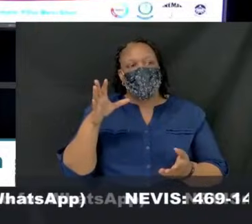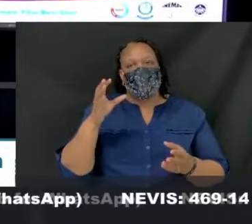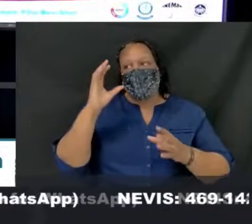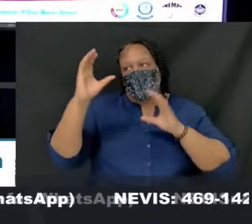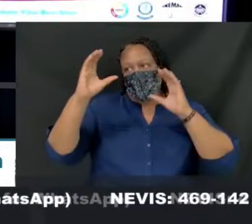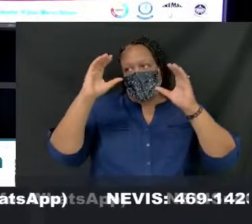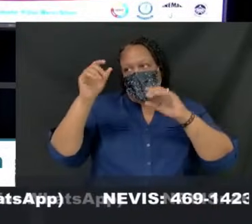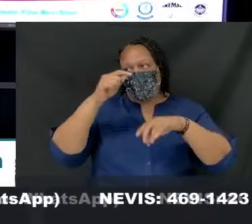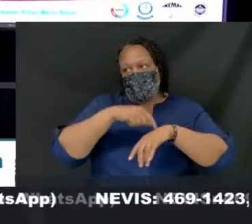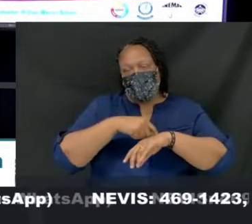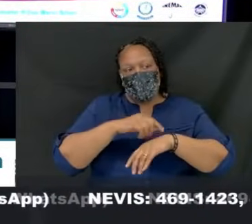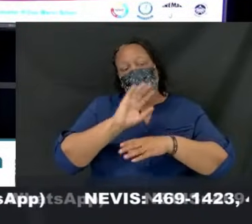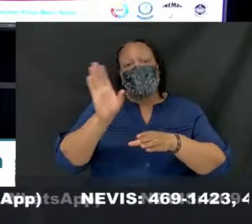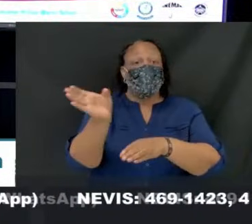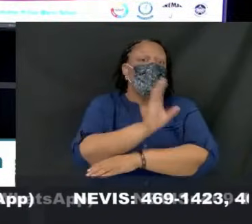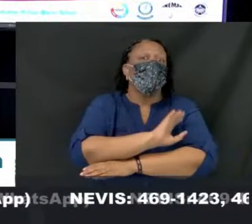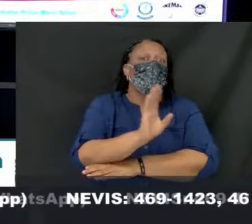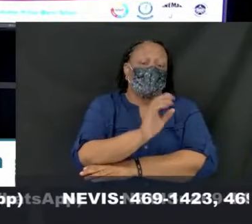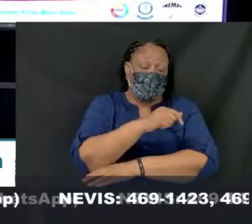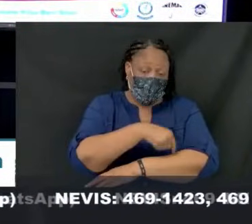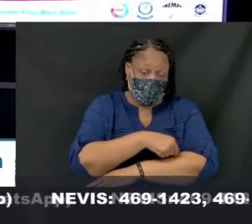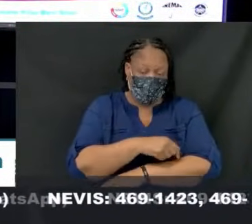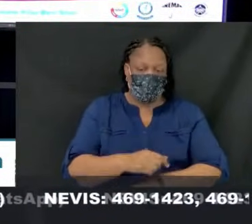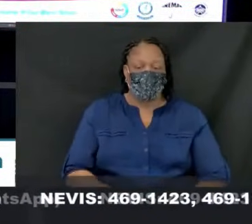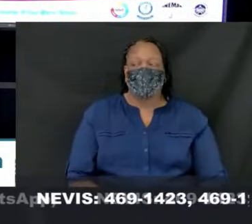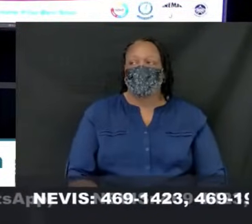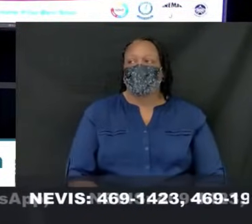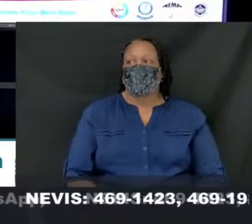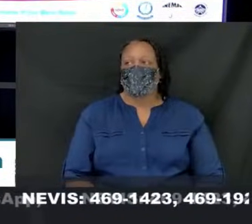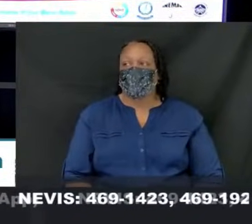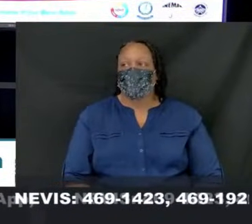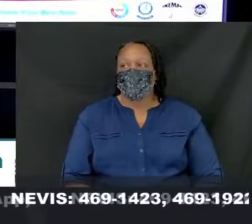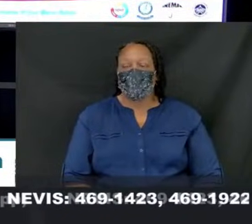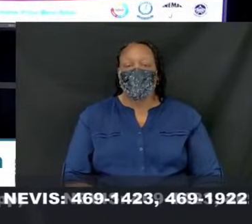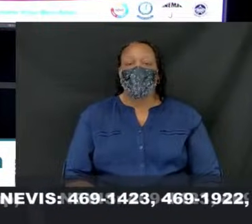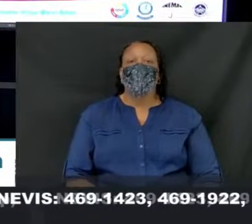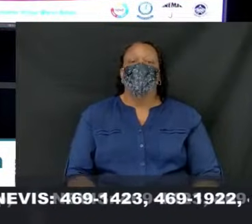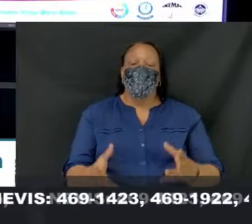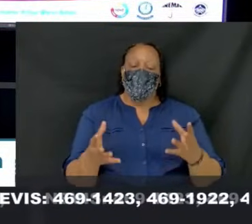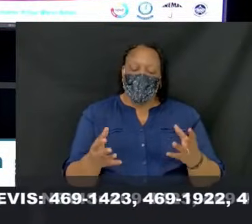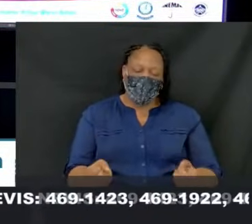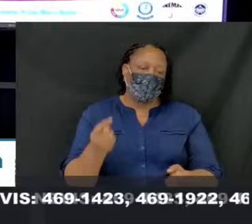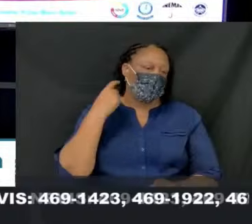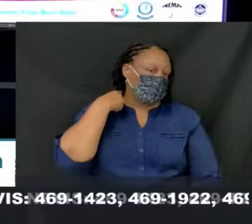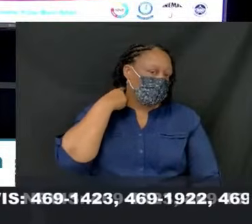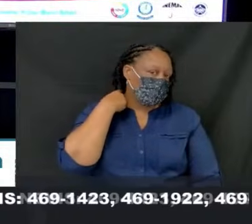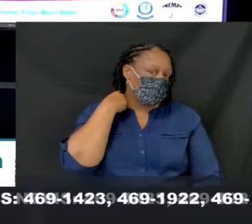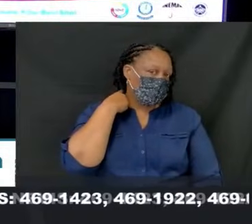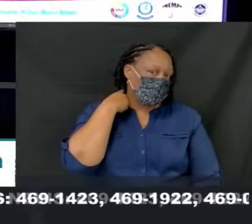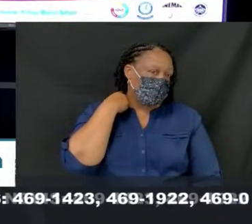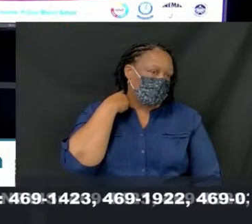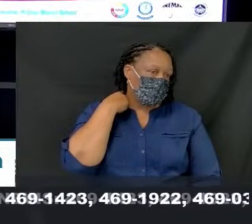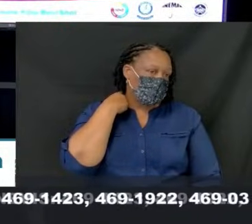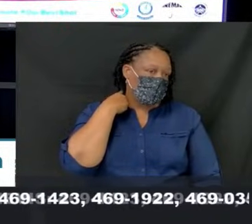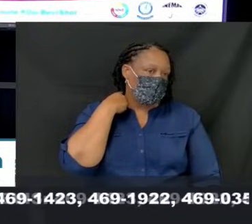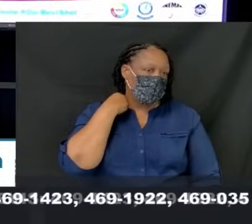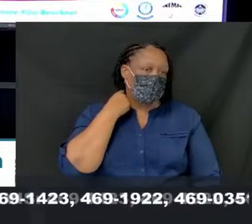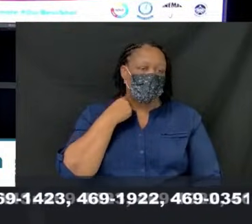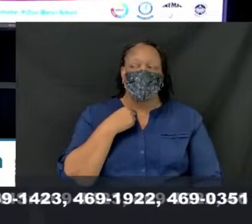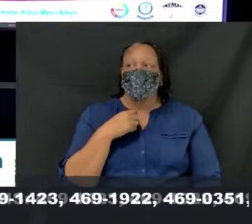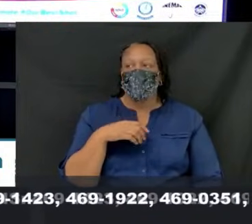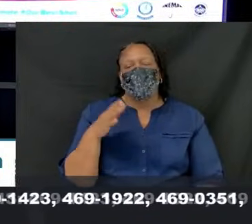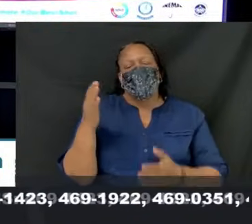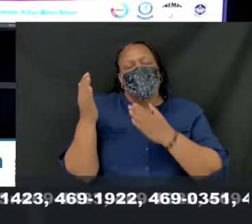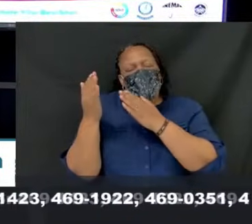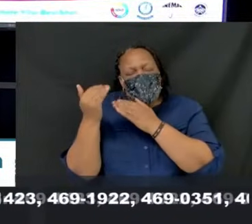and even citizens and residents, can make futuristic plans for travel. So yes, we are